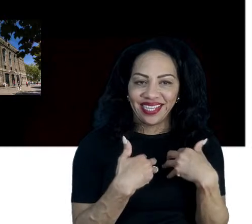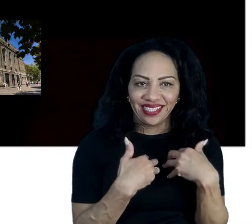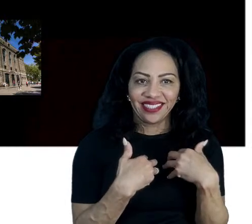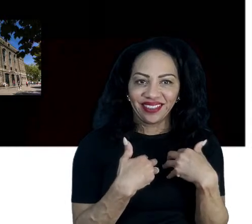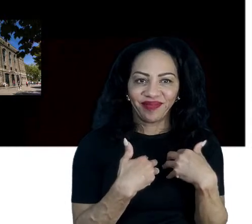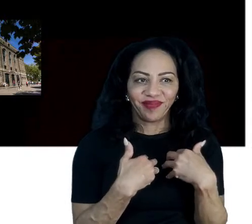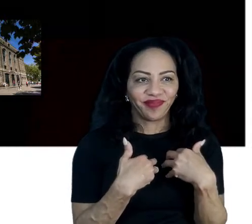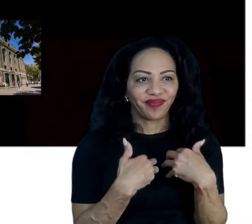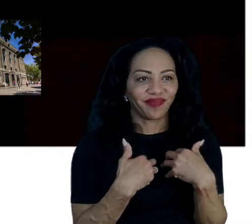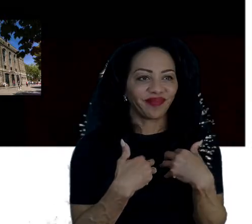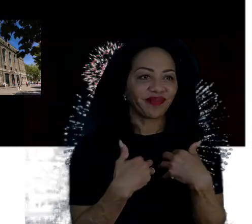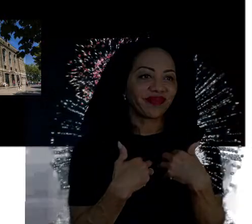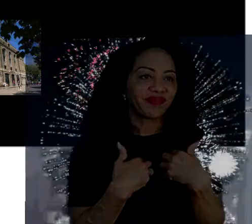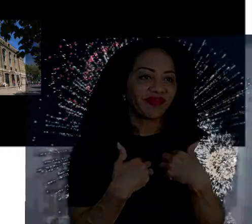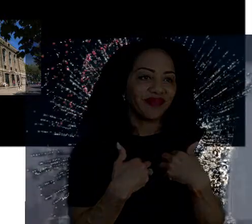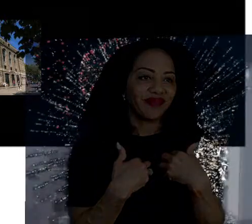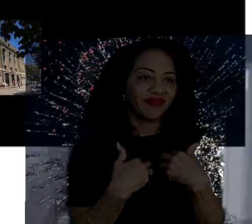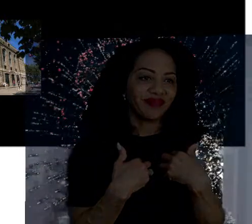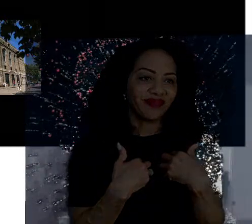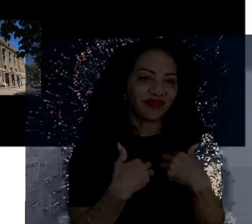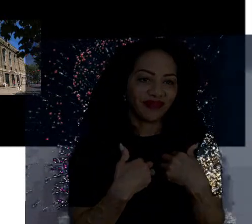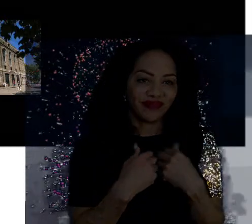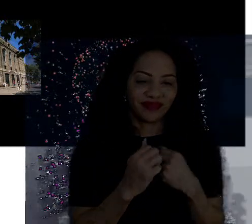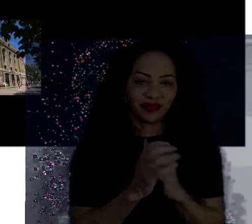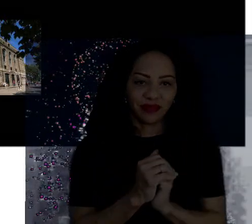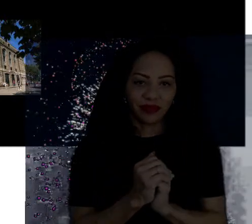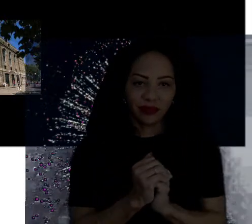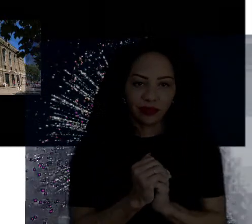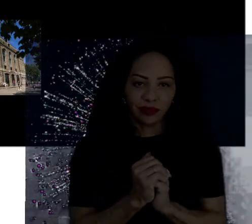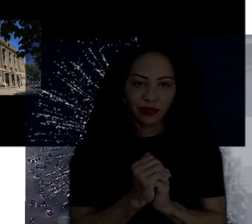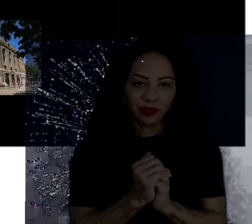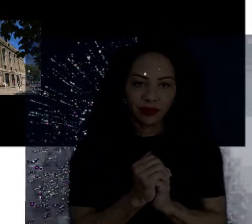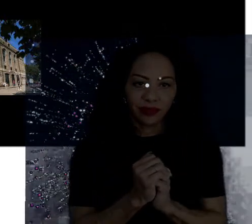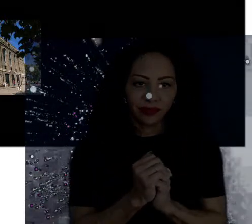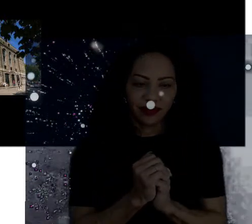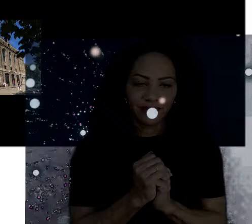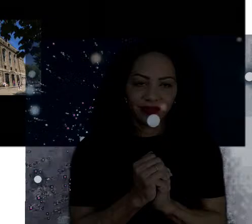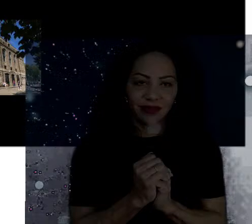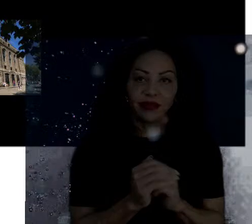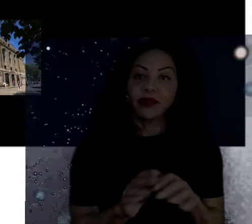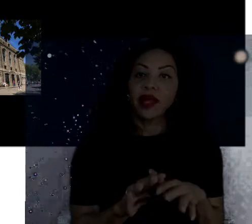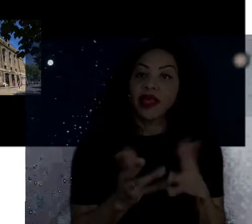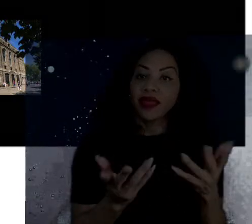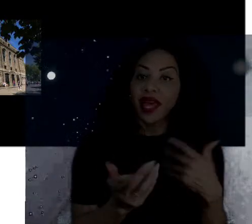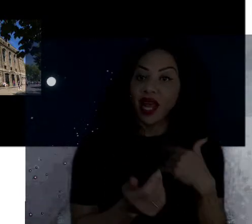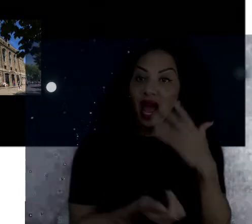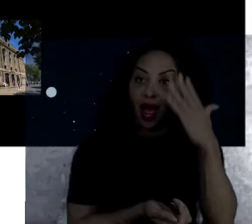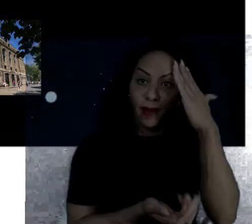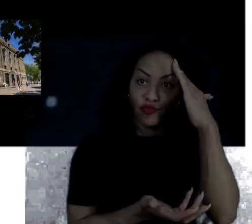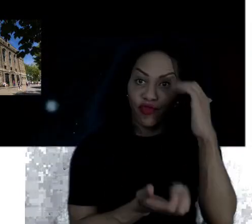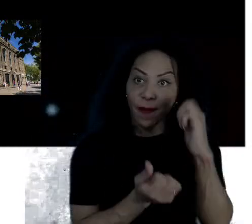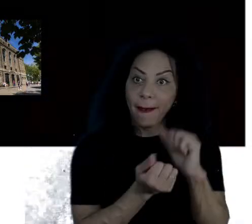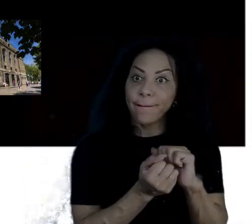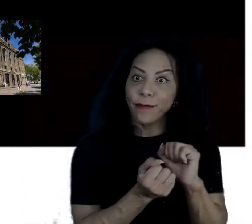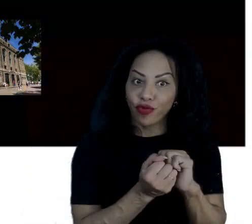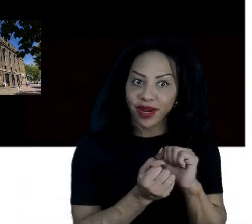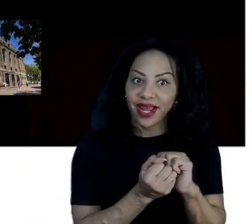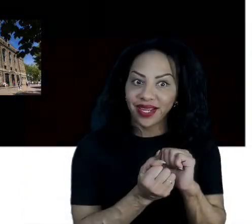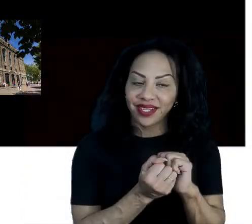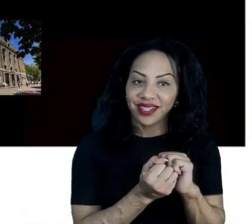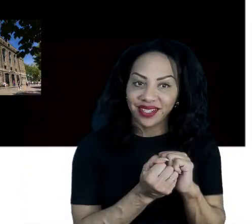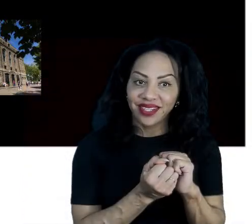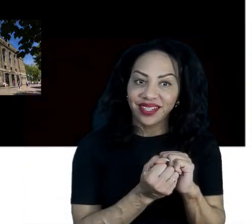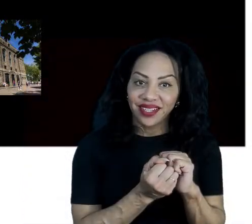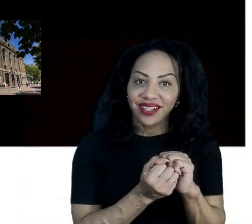then with that kind of material, what I'm doing is I'm remembering, or it's drawing up